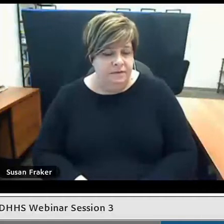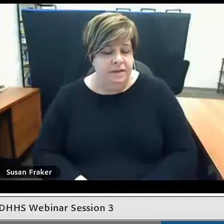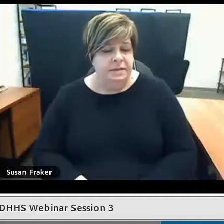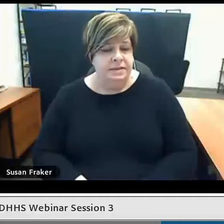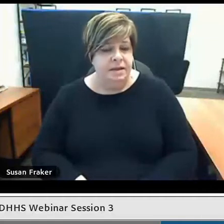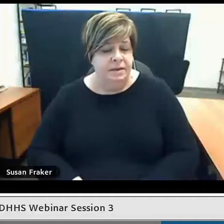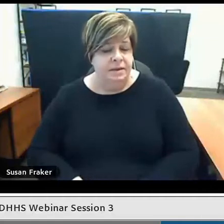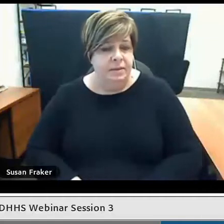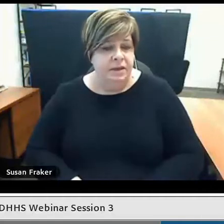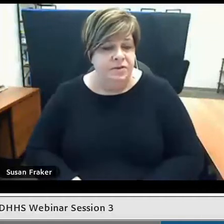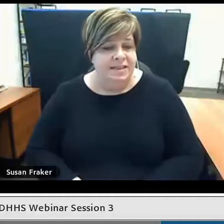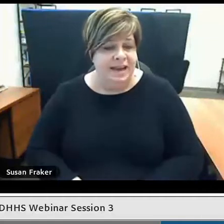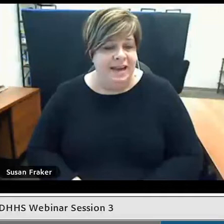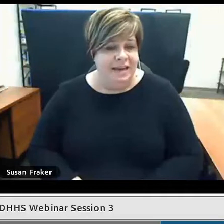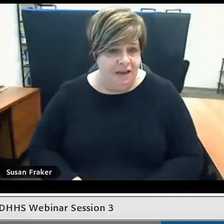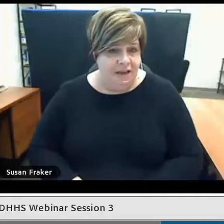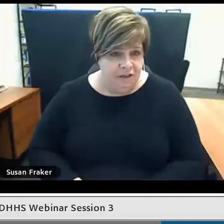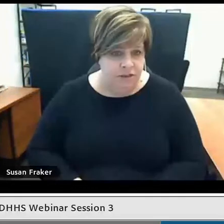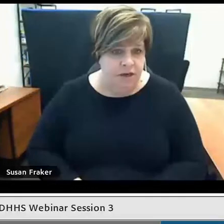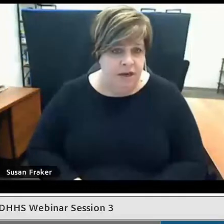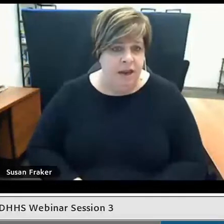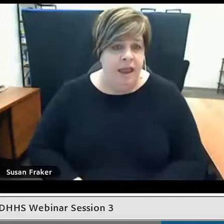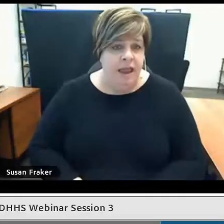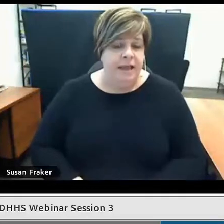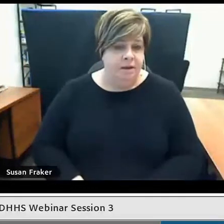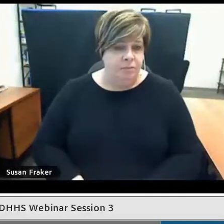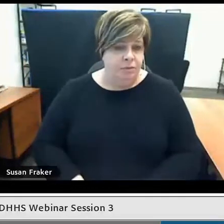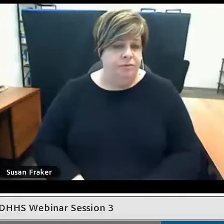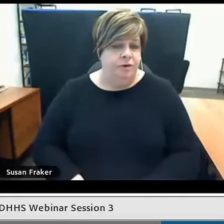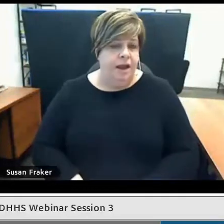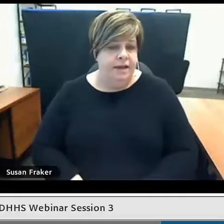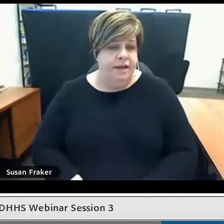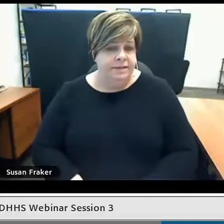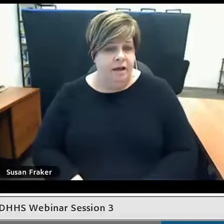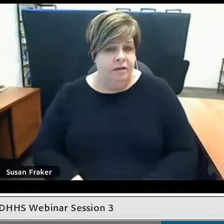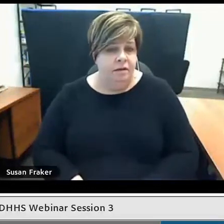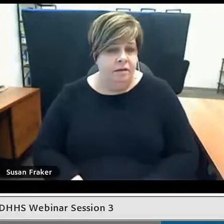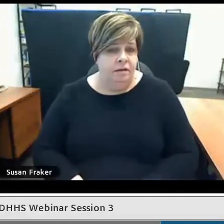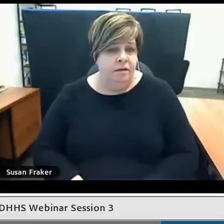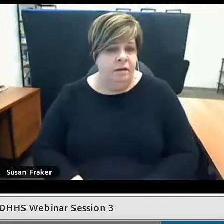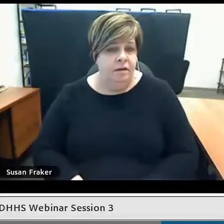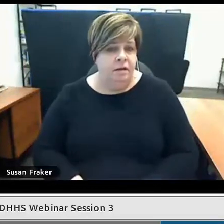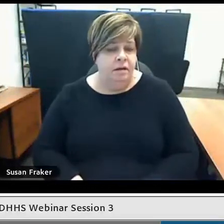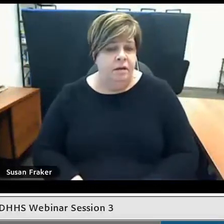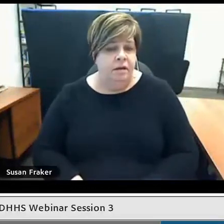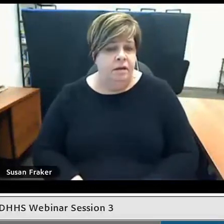for themselves. Some people may use signed English, and some will prefer ASL.